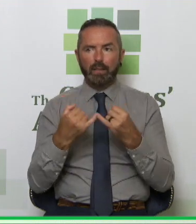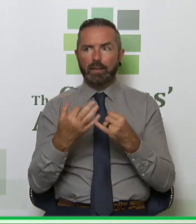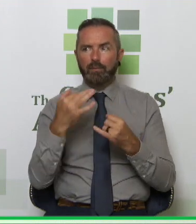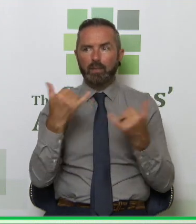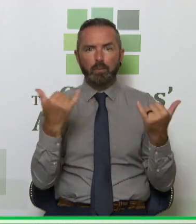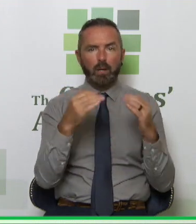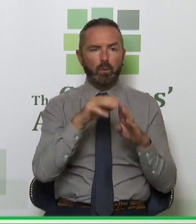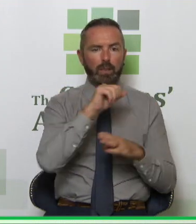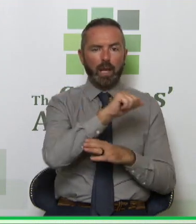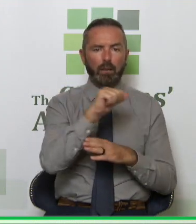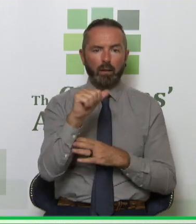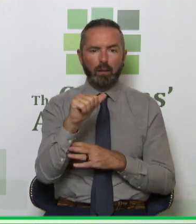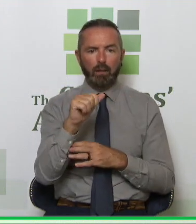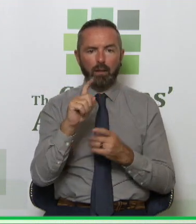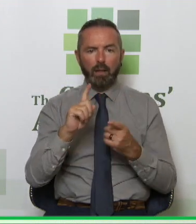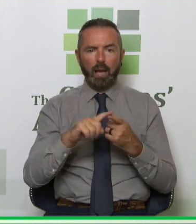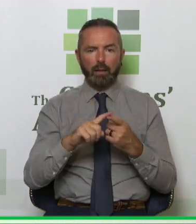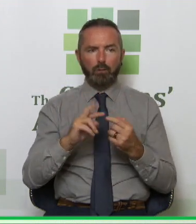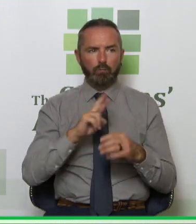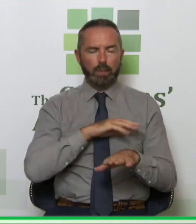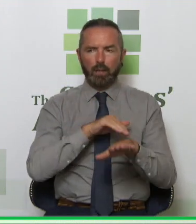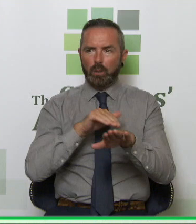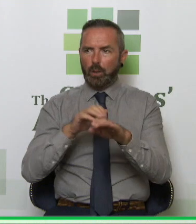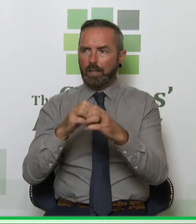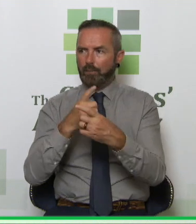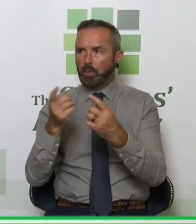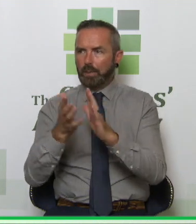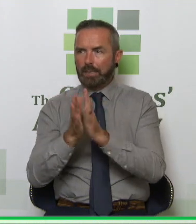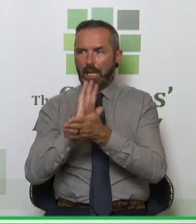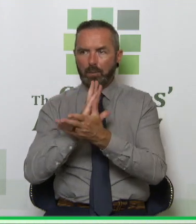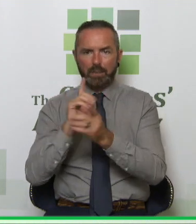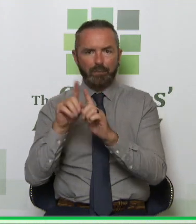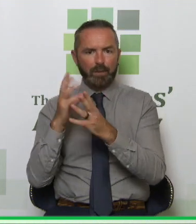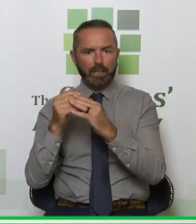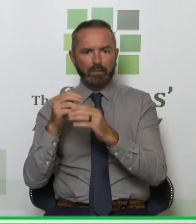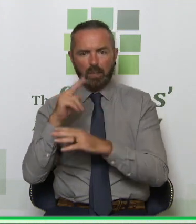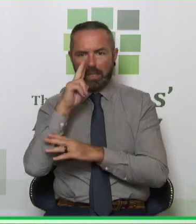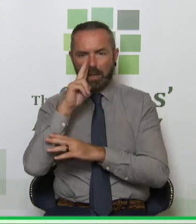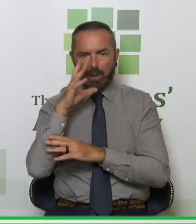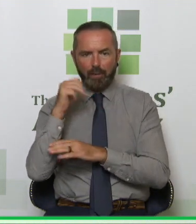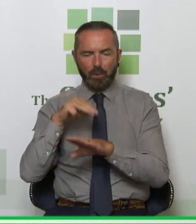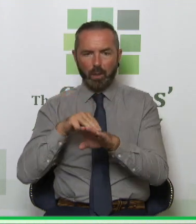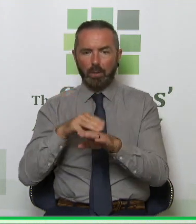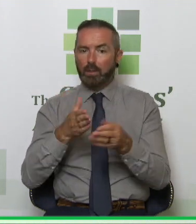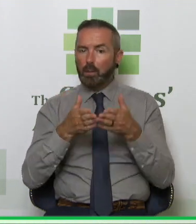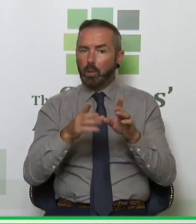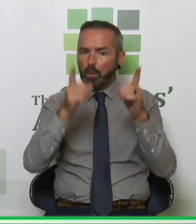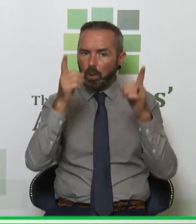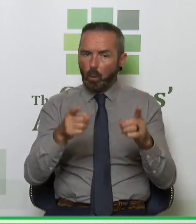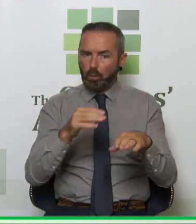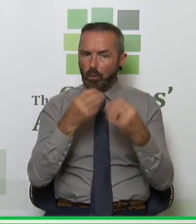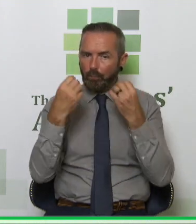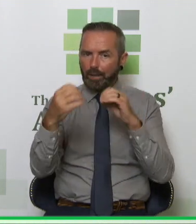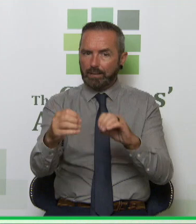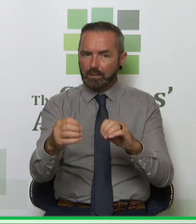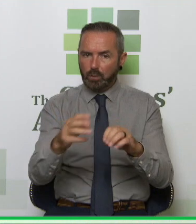with alcohol and they're pissing loads of people off and maybe they're damaging things or neighbors are having problems, that's a public order question. So the police